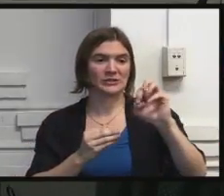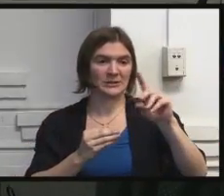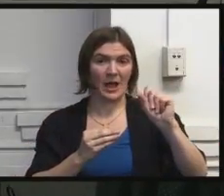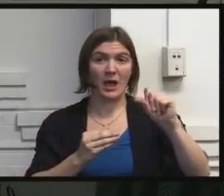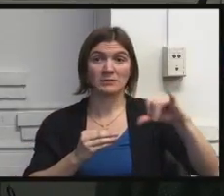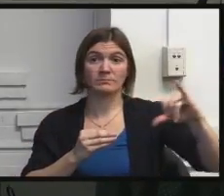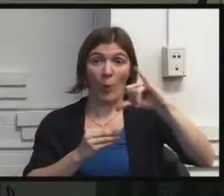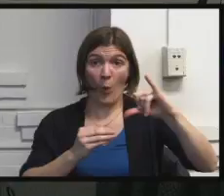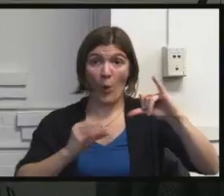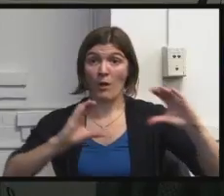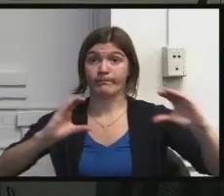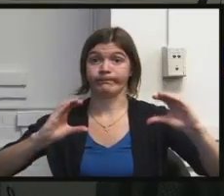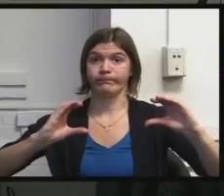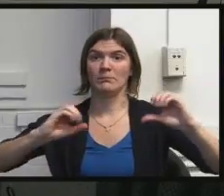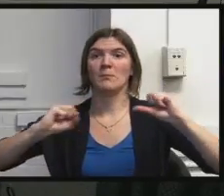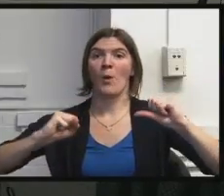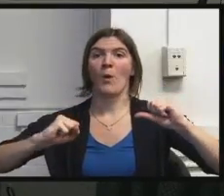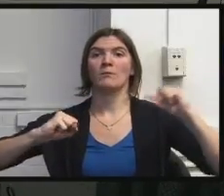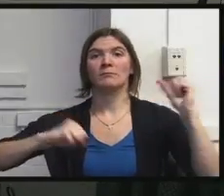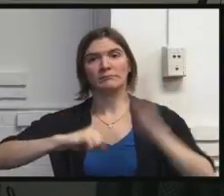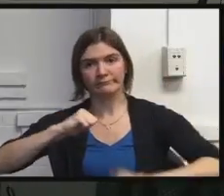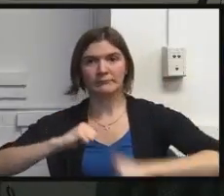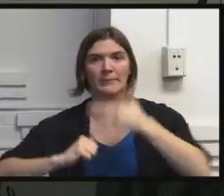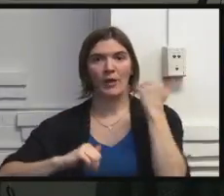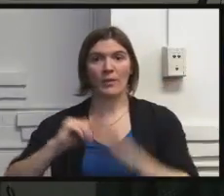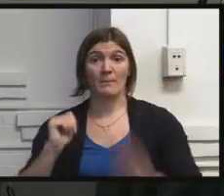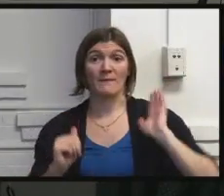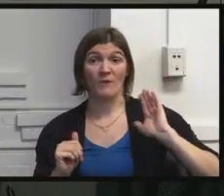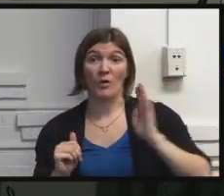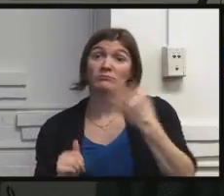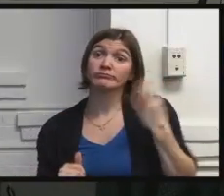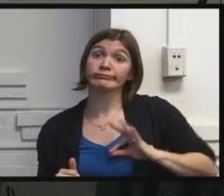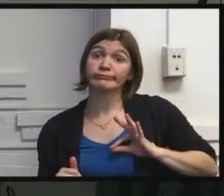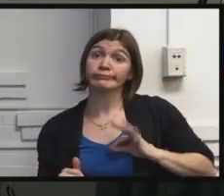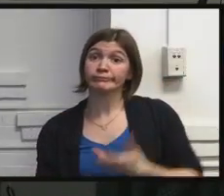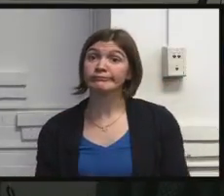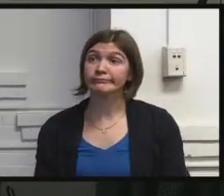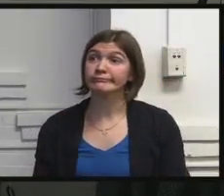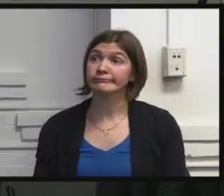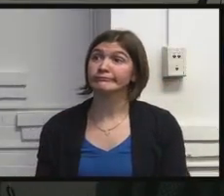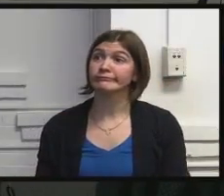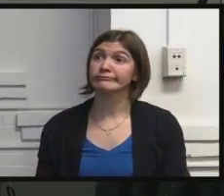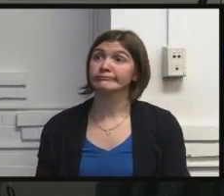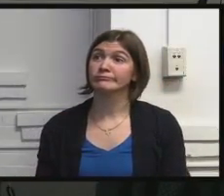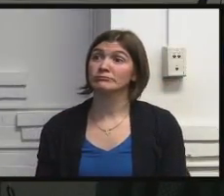you'll actually have a better load carrying capacity than you do today, which is also a benefit of doing a deck replacement.